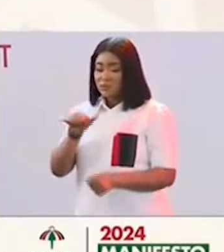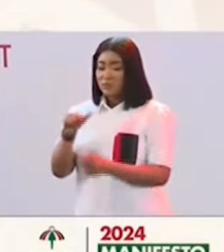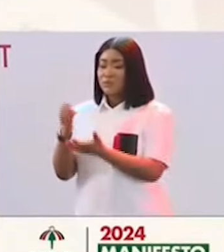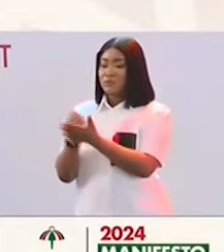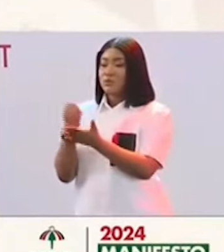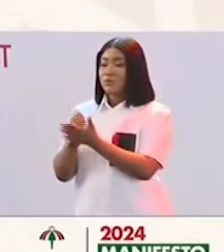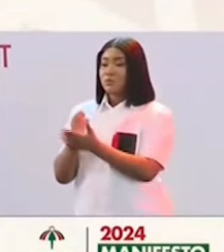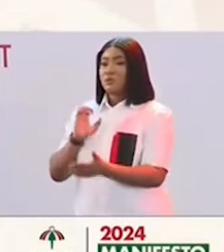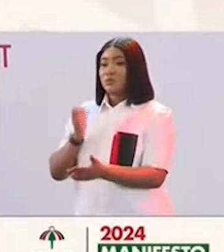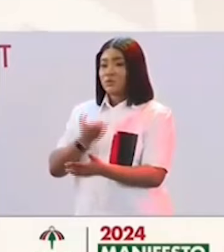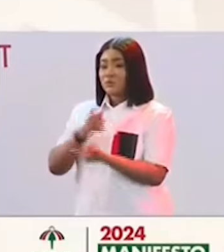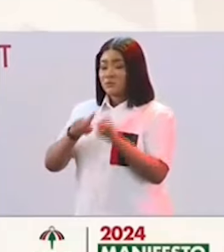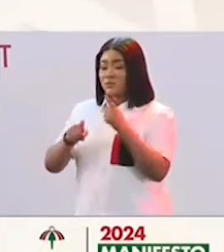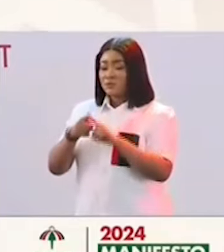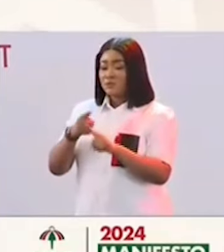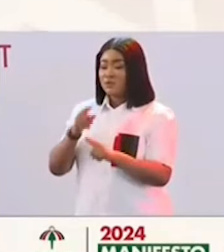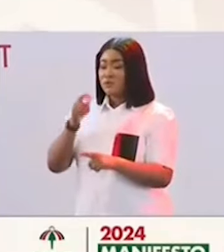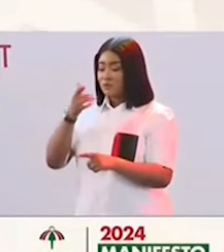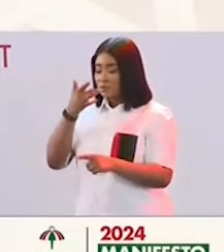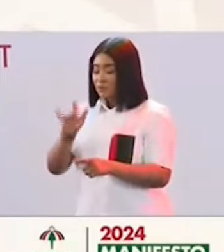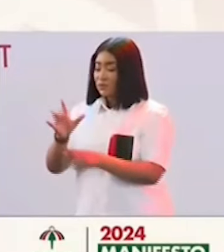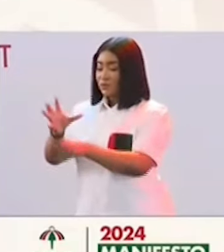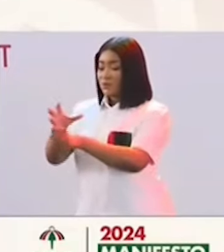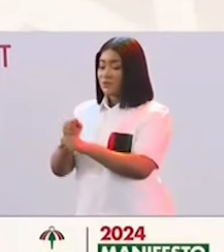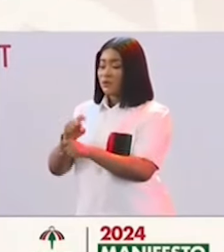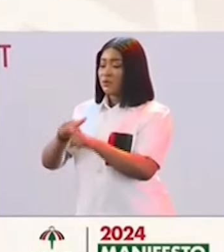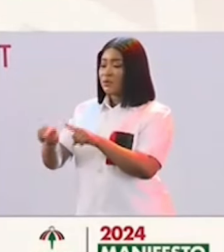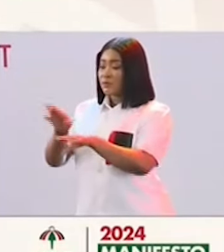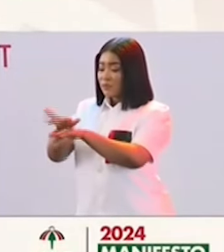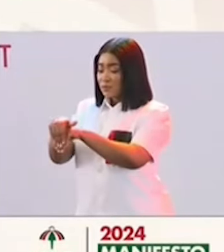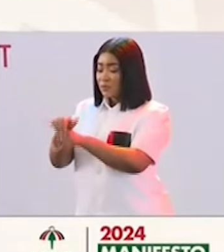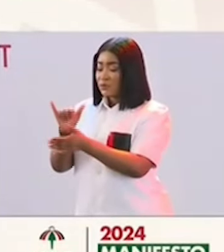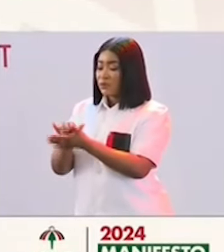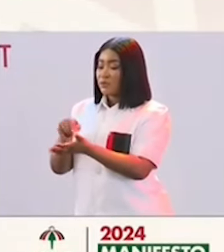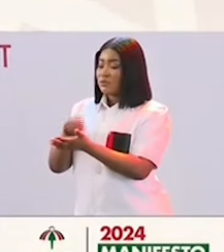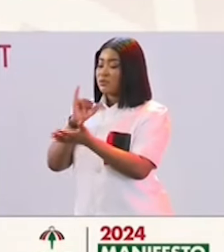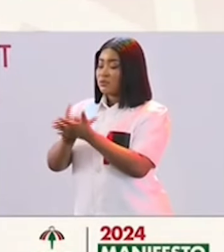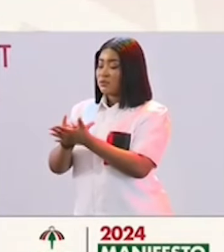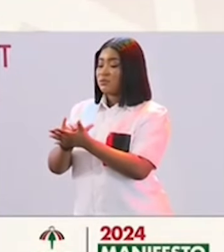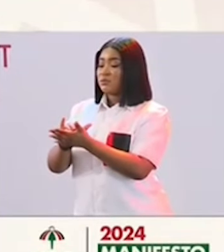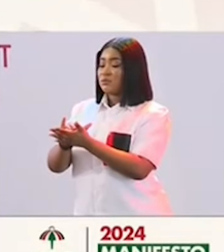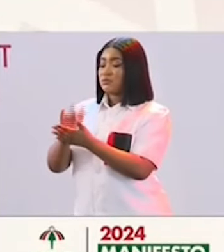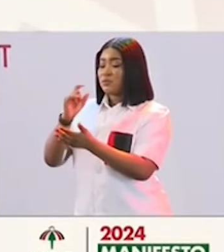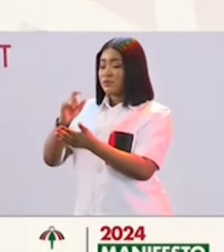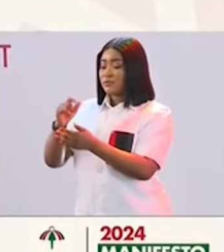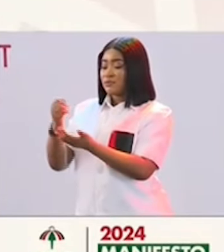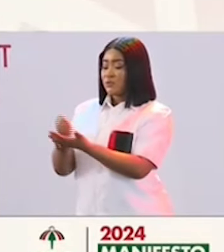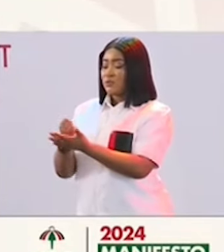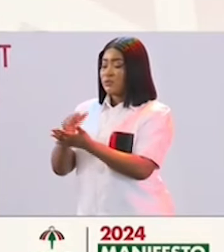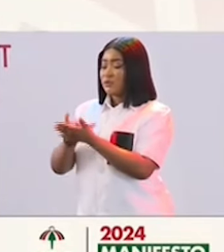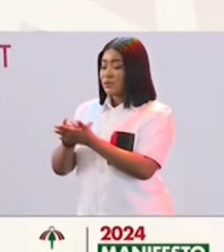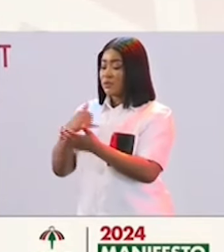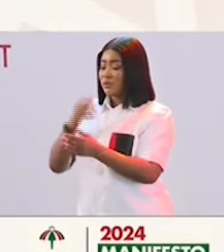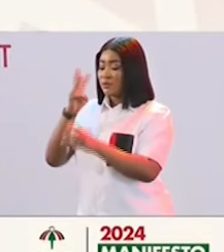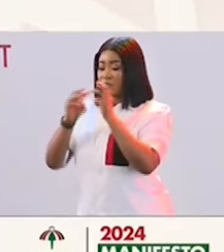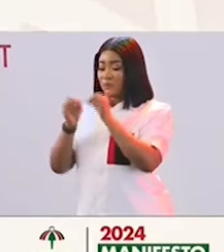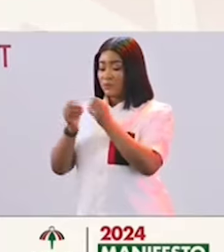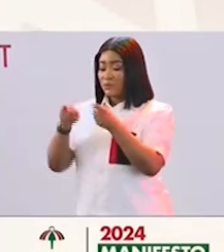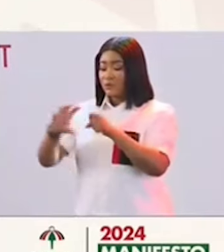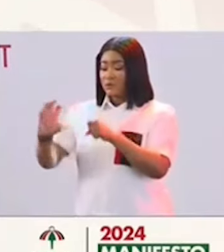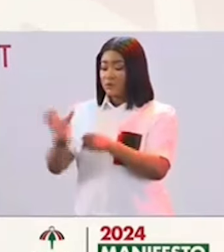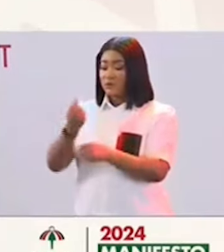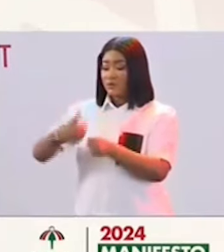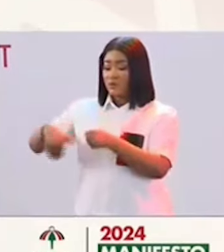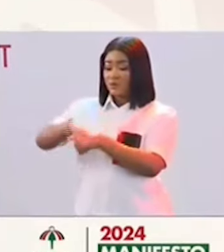Our friends unfortunately took over and pretended this was an economy that was in chaos. Now, when you take over a country and you